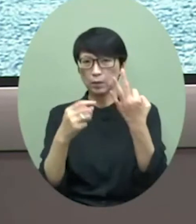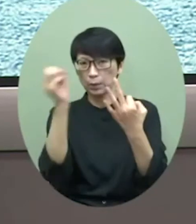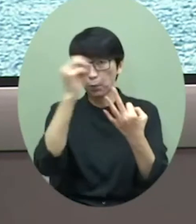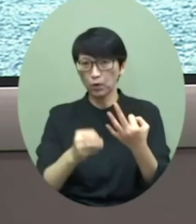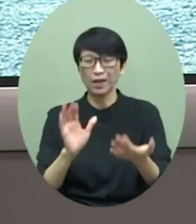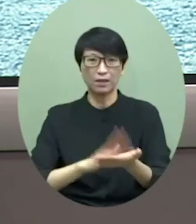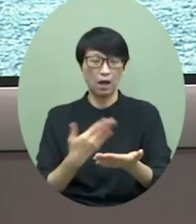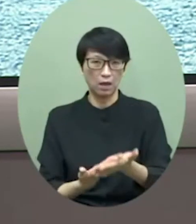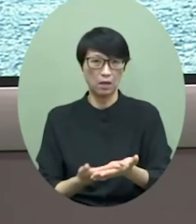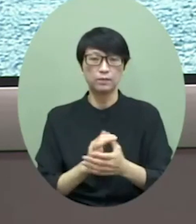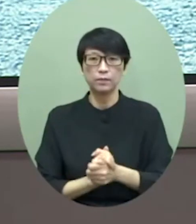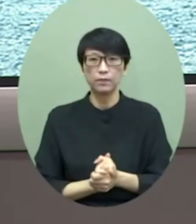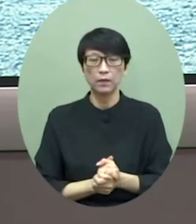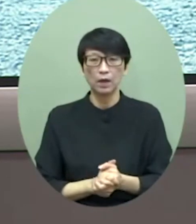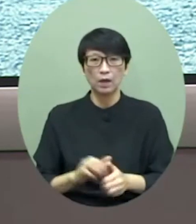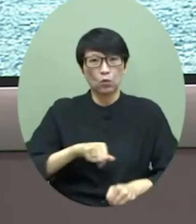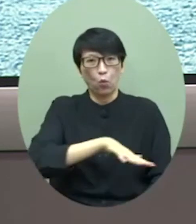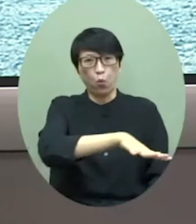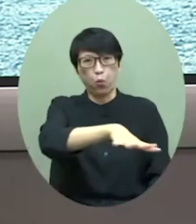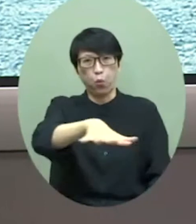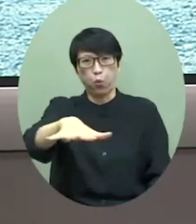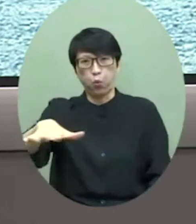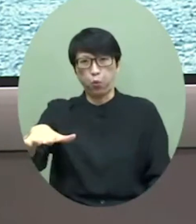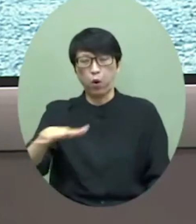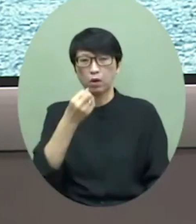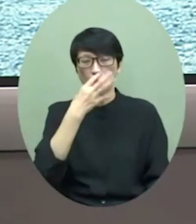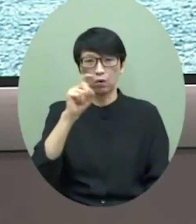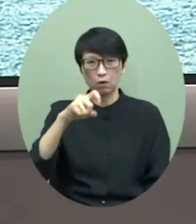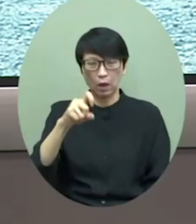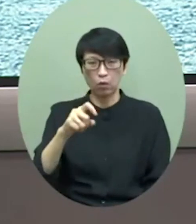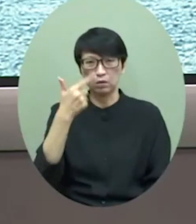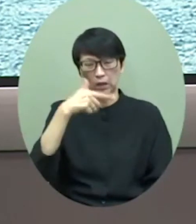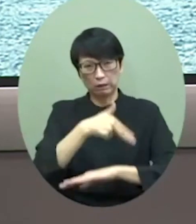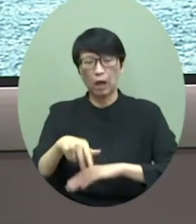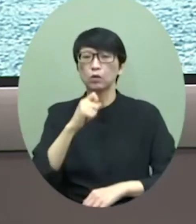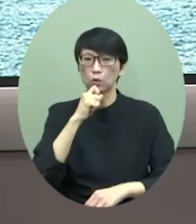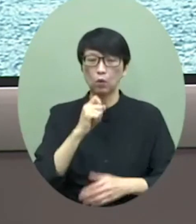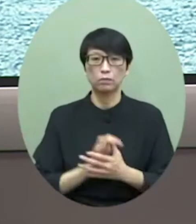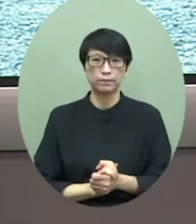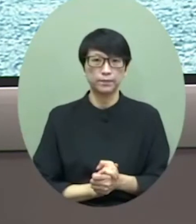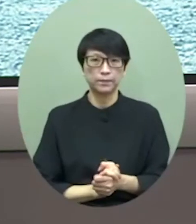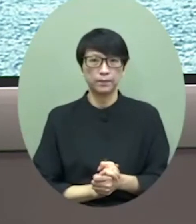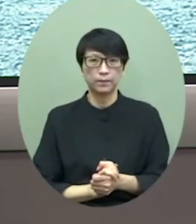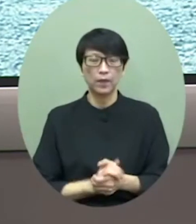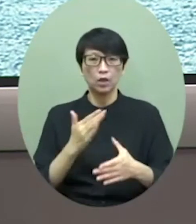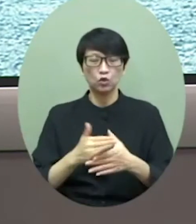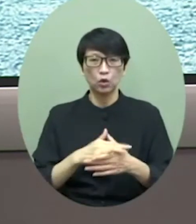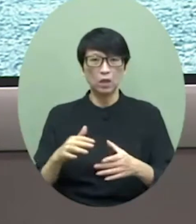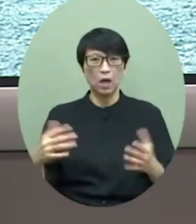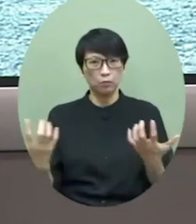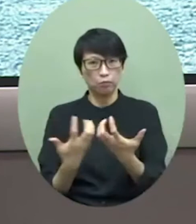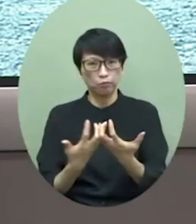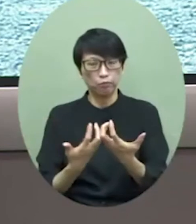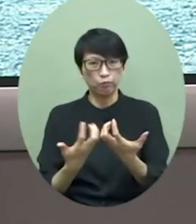East. Now, Kowloon East cases still account for about 1/3 of all the new cases, but then you've seen that there are now cases all